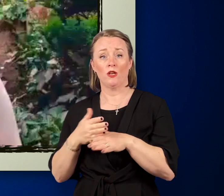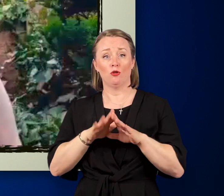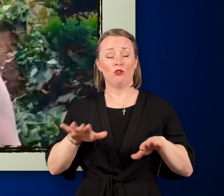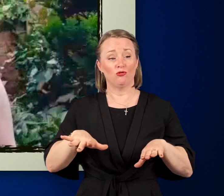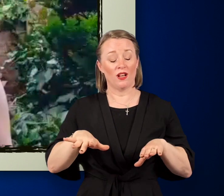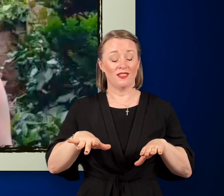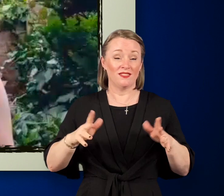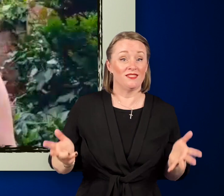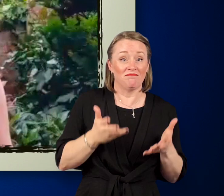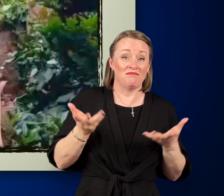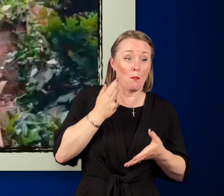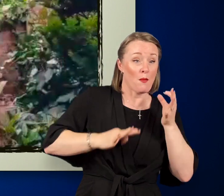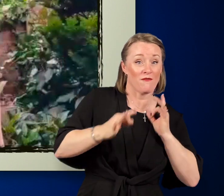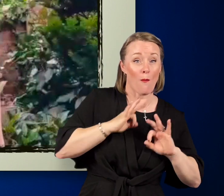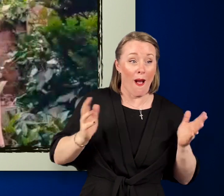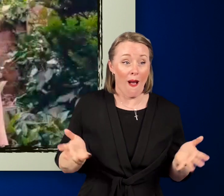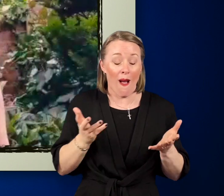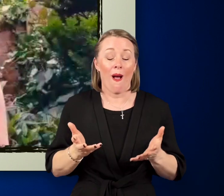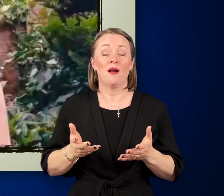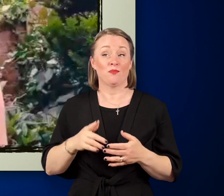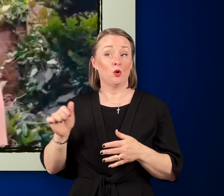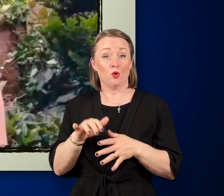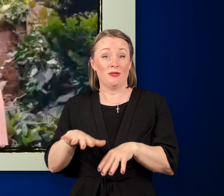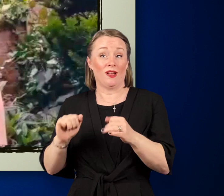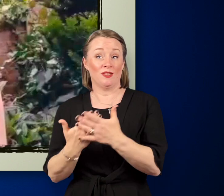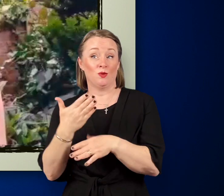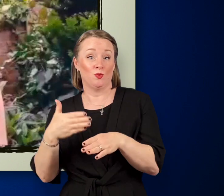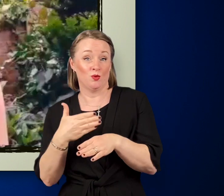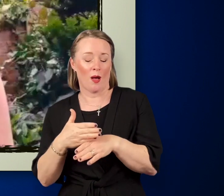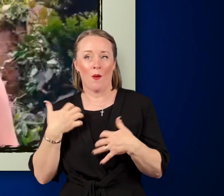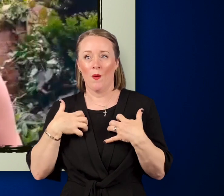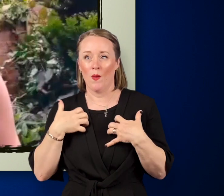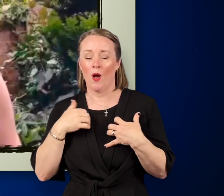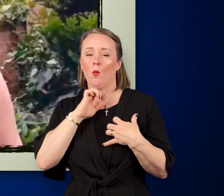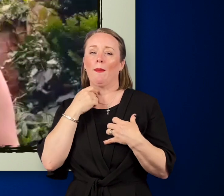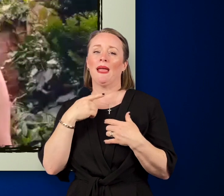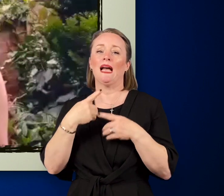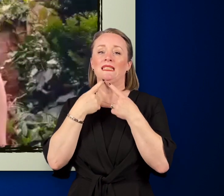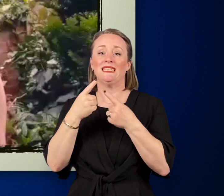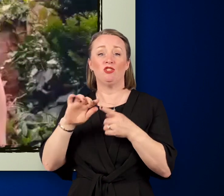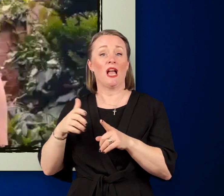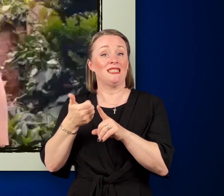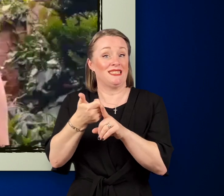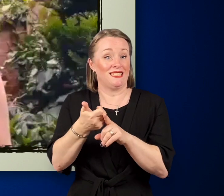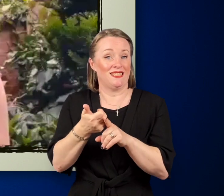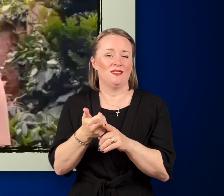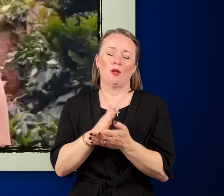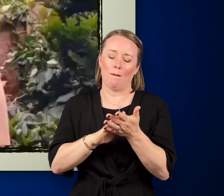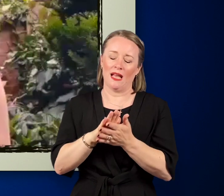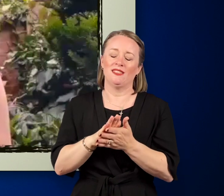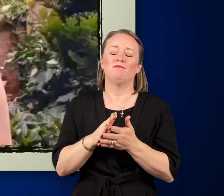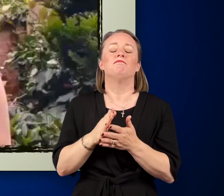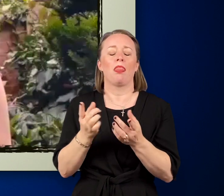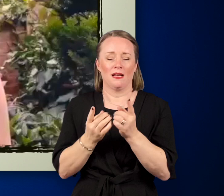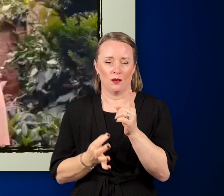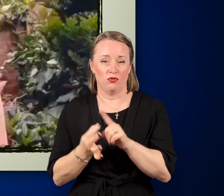and I'm soon to be starting a new job, which is quite exciting, in a school as a teaching assistant. So things are coming together now, but during lockdown